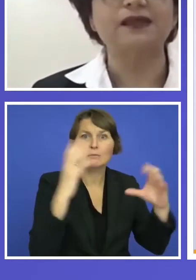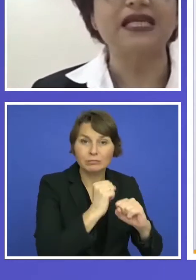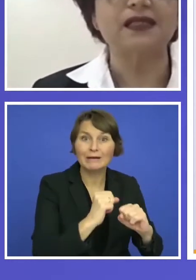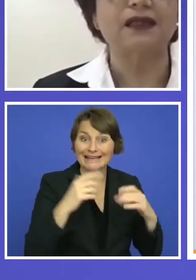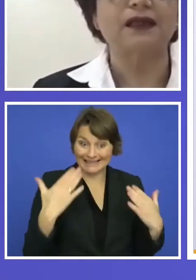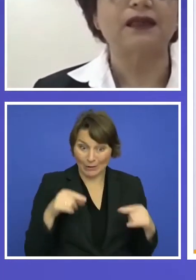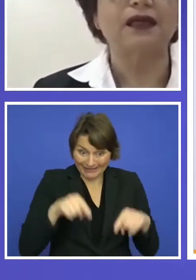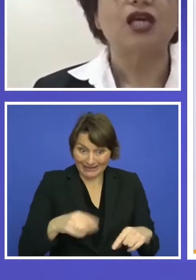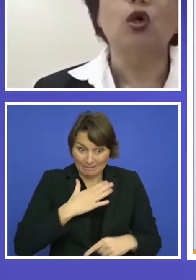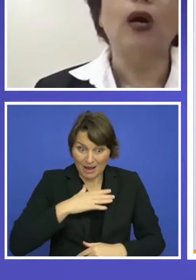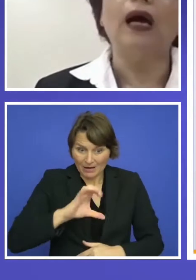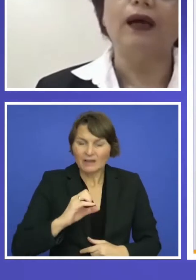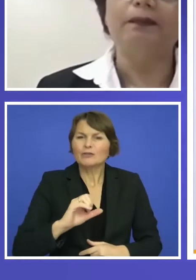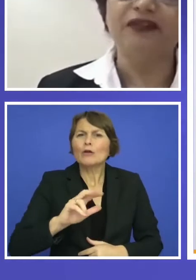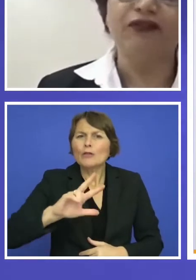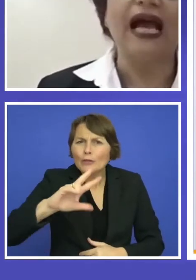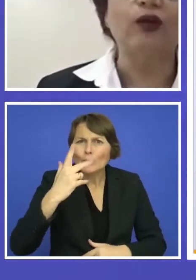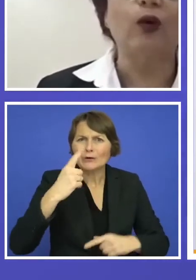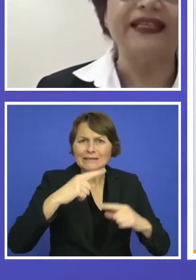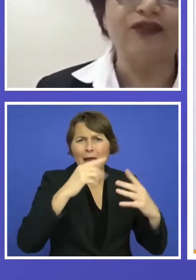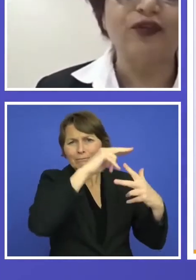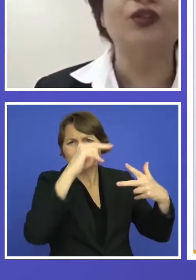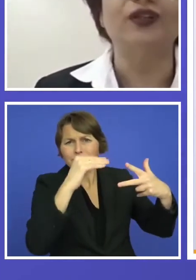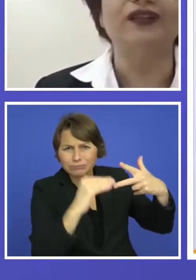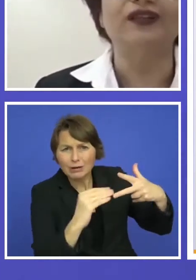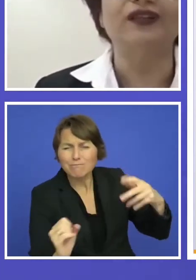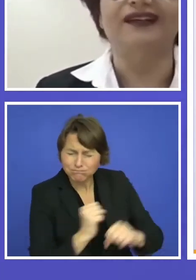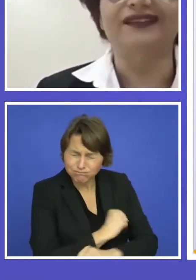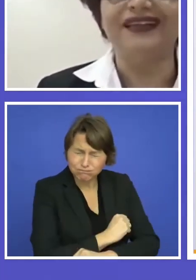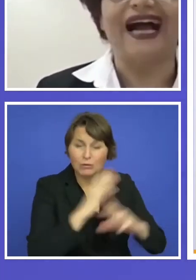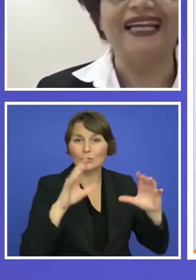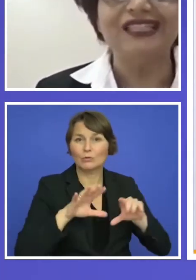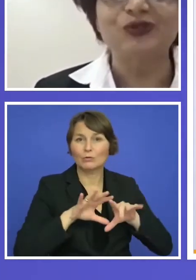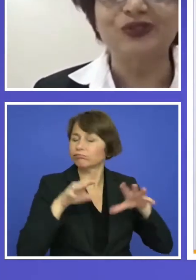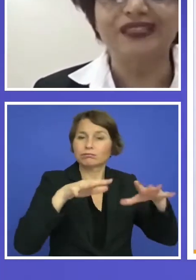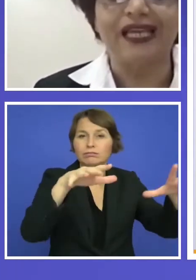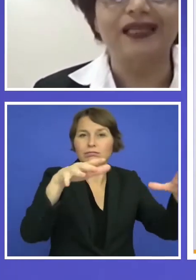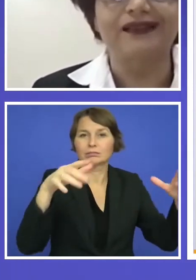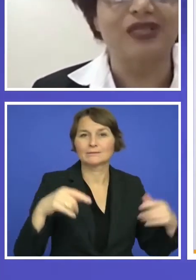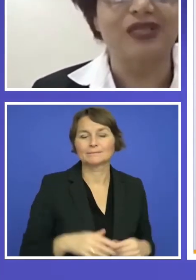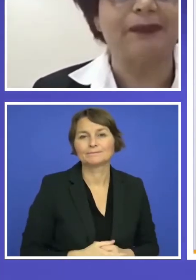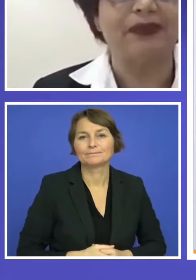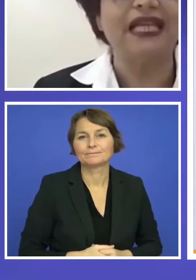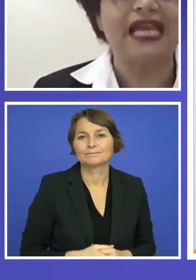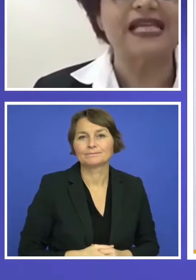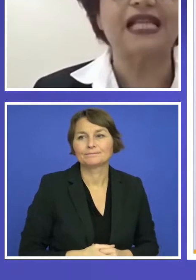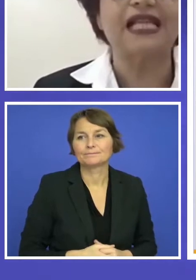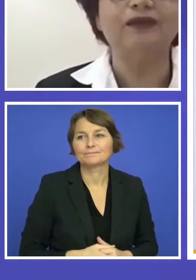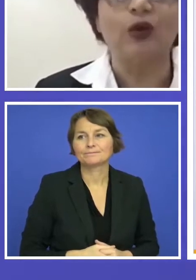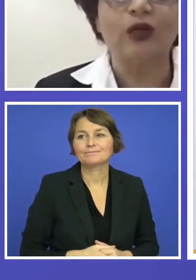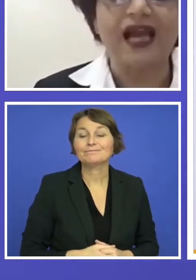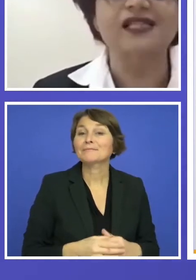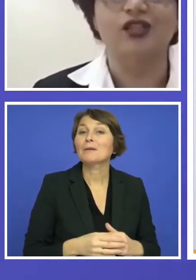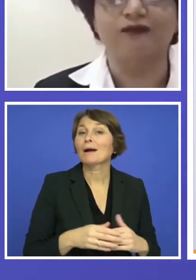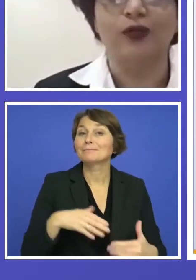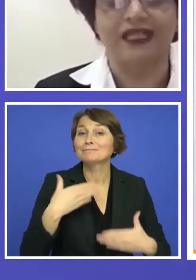slide, please. So before I go any further, I need to thank, because I'm running against time,